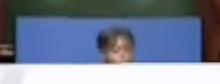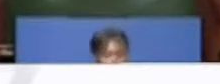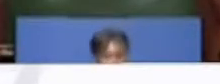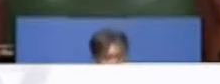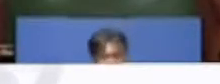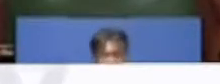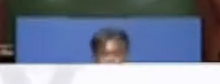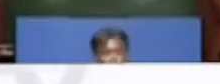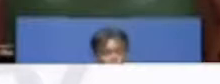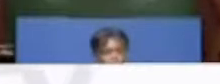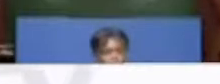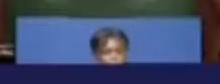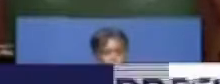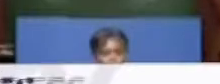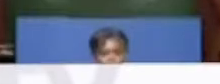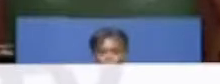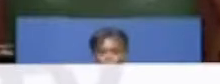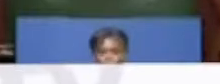enough.